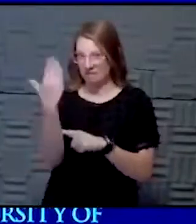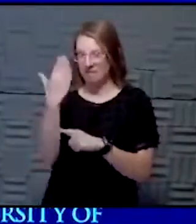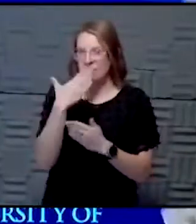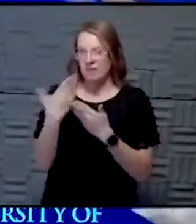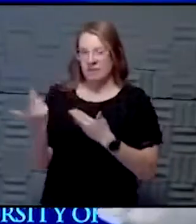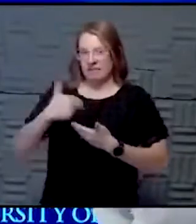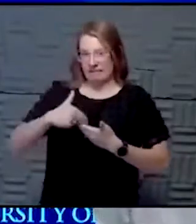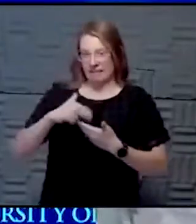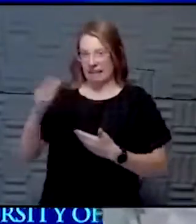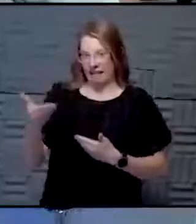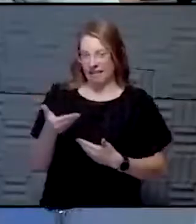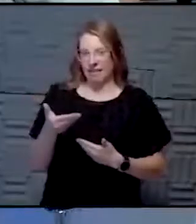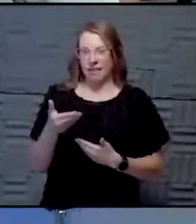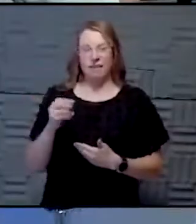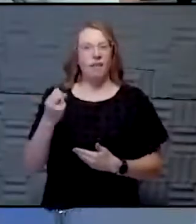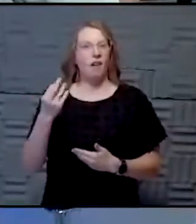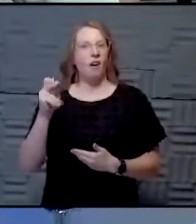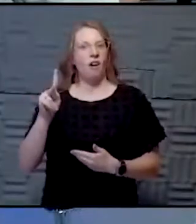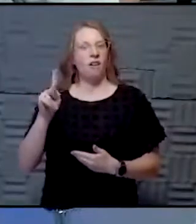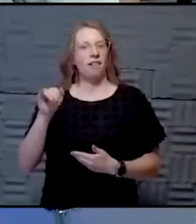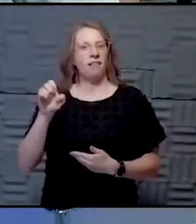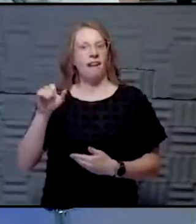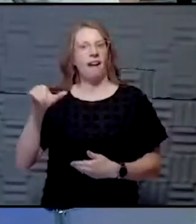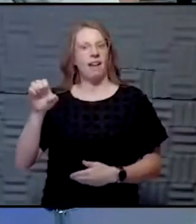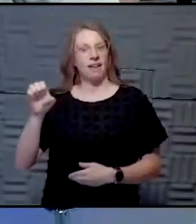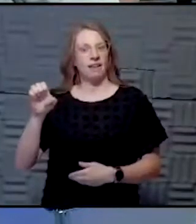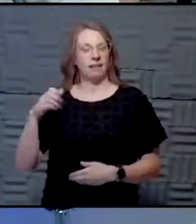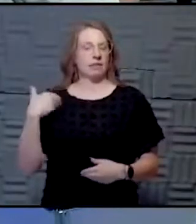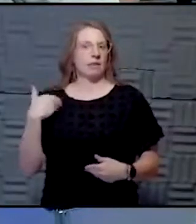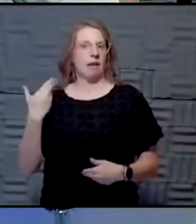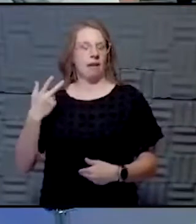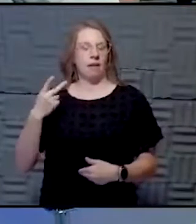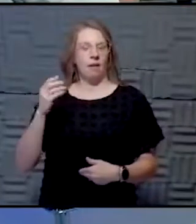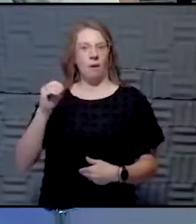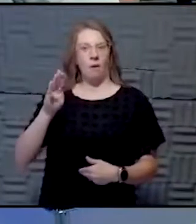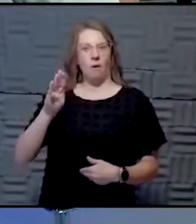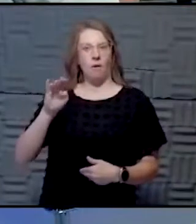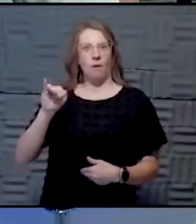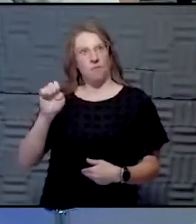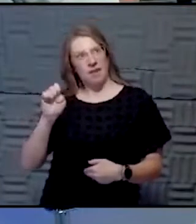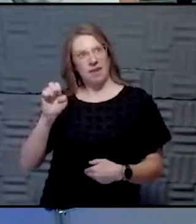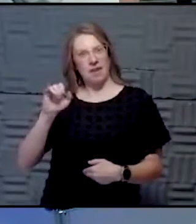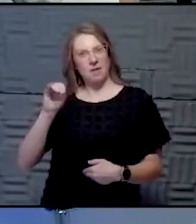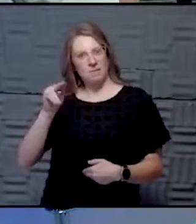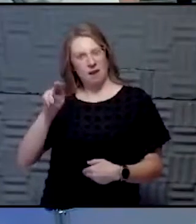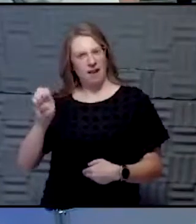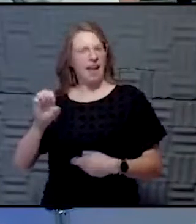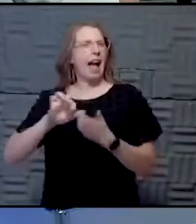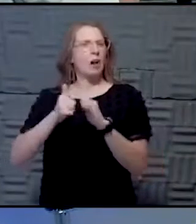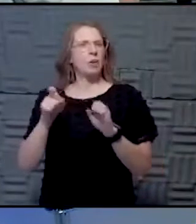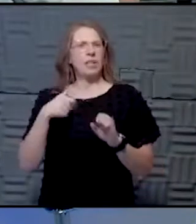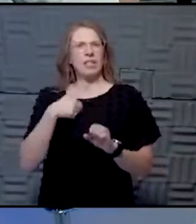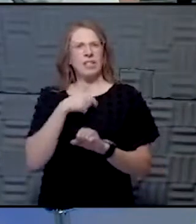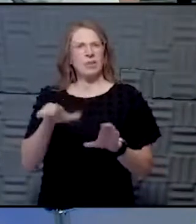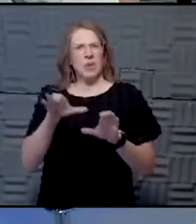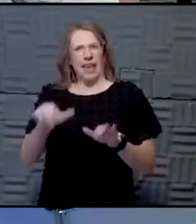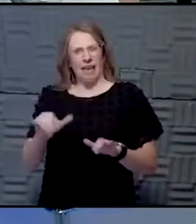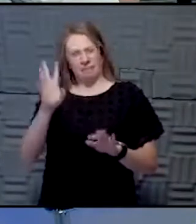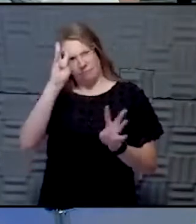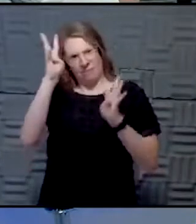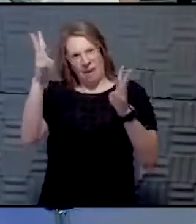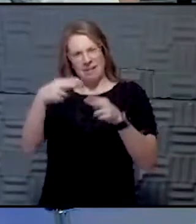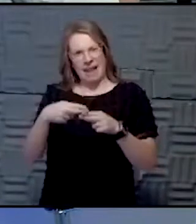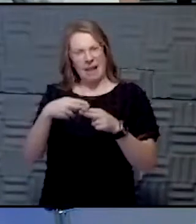we have Hawkeye, or shall I say, young Padawan, or Obi-Wan, or Obi Hawkeye. How do we do that? We'll have to come up with a better word than